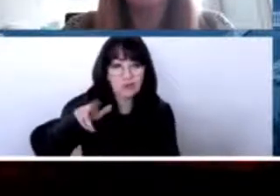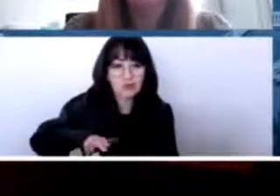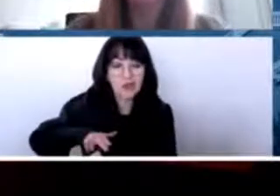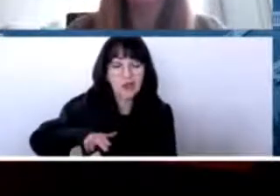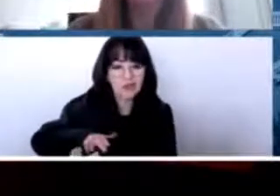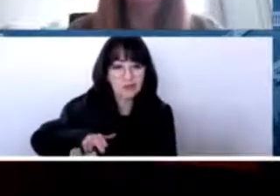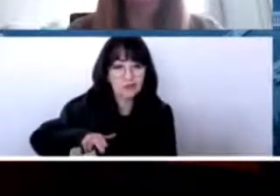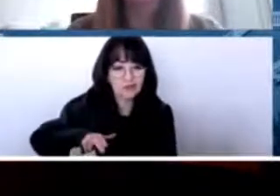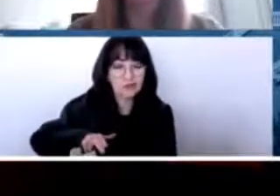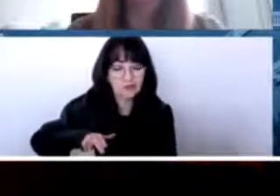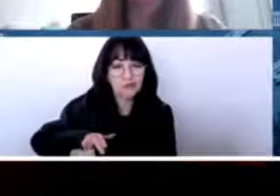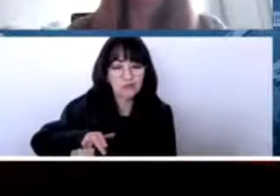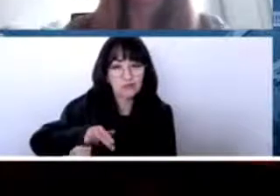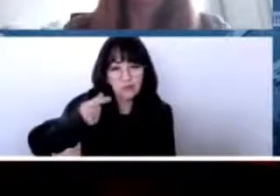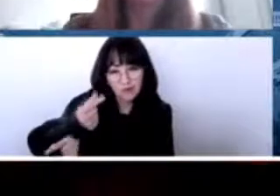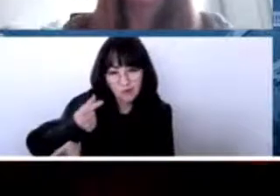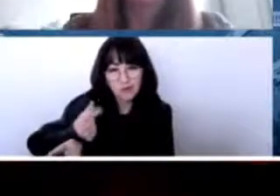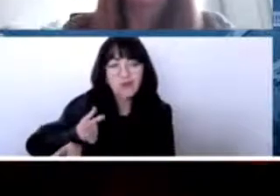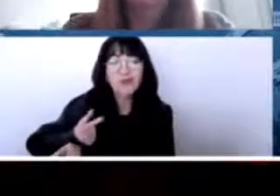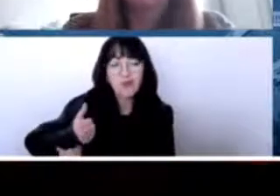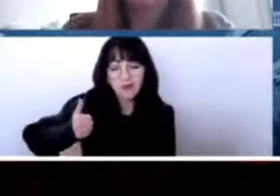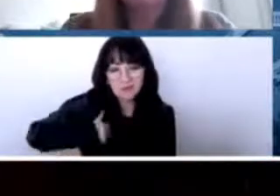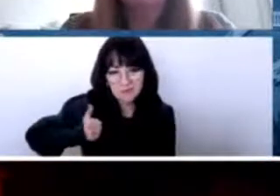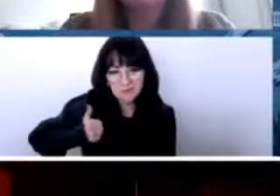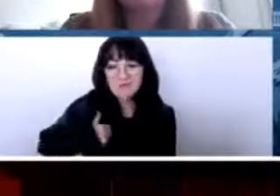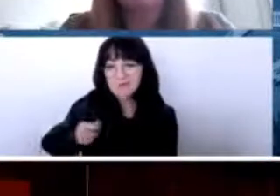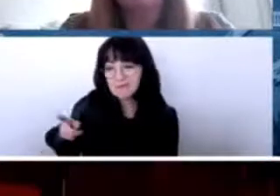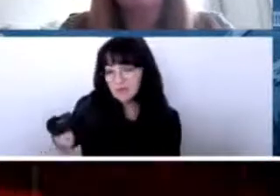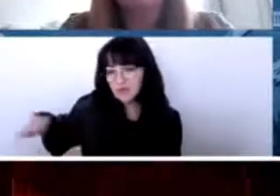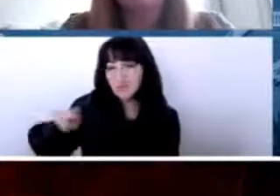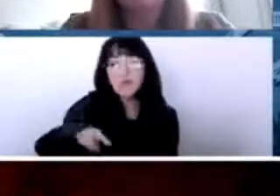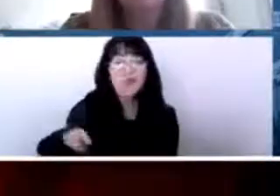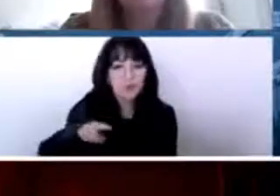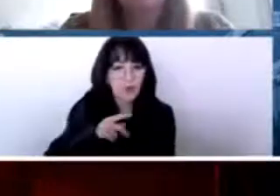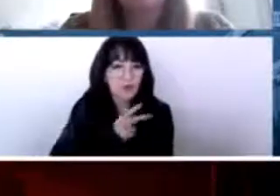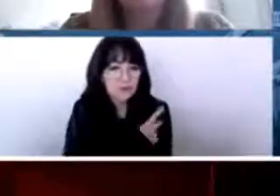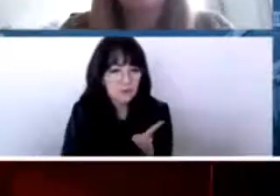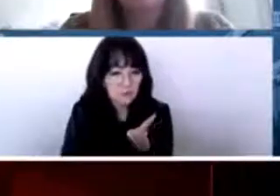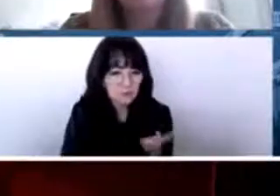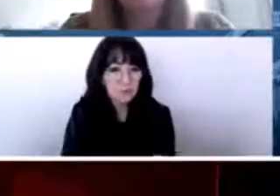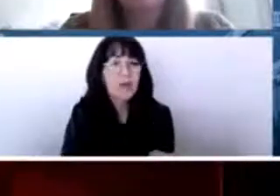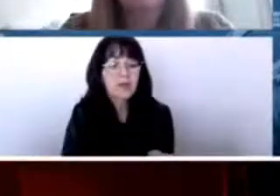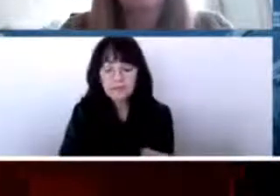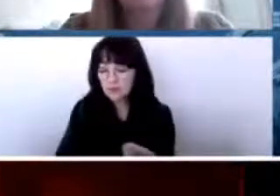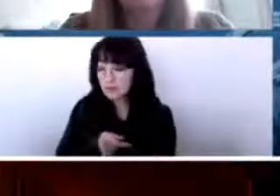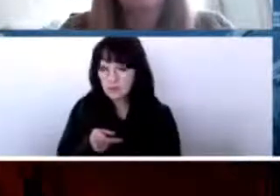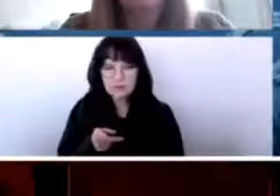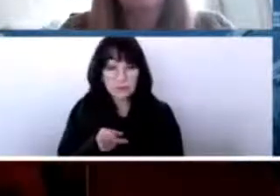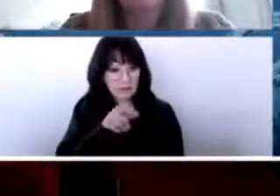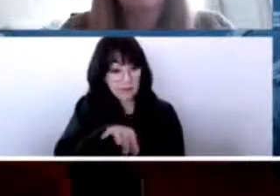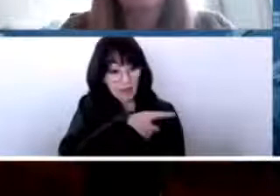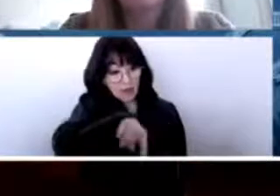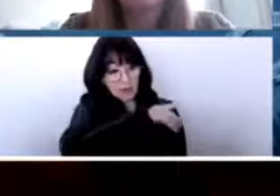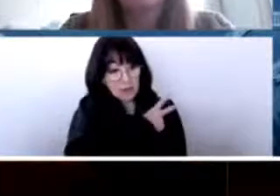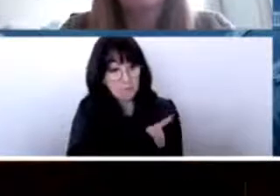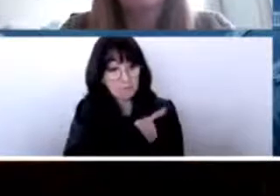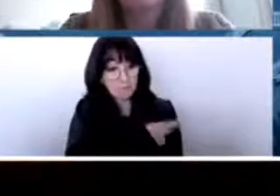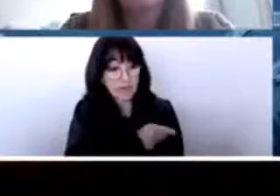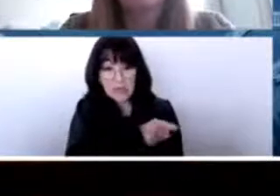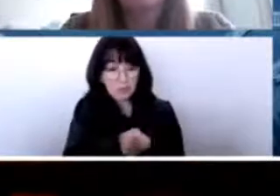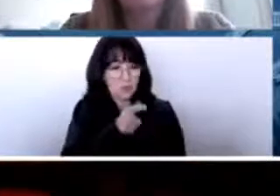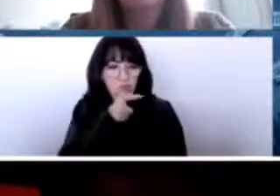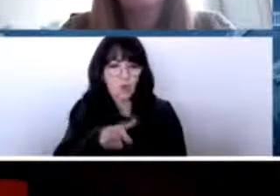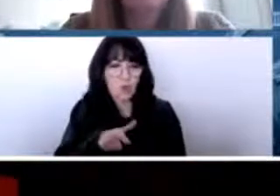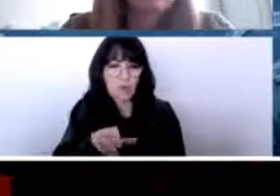fill that role so that we can move those patients that don't need to be in the hospital into these other